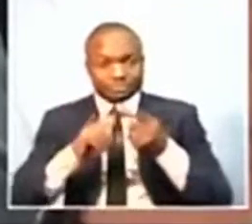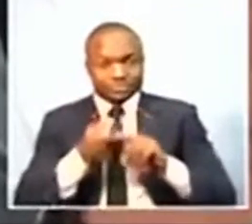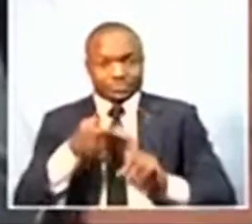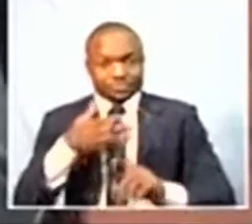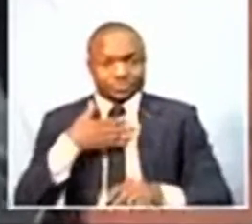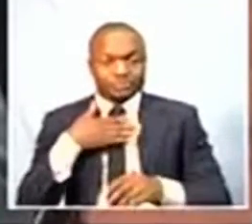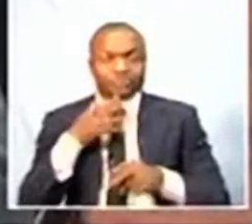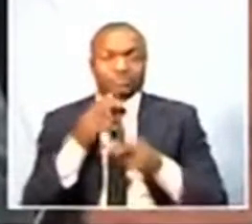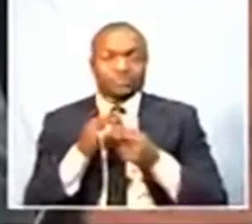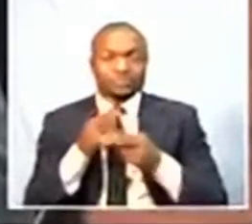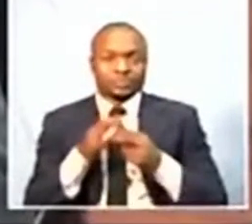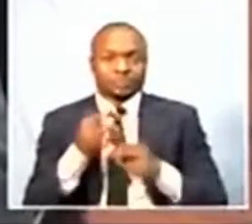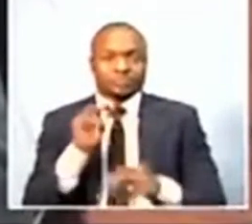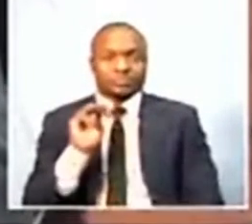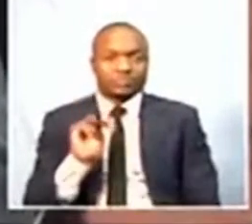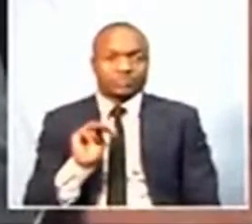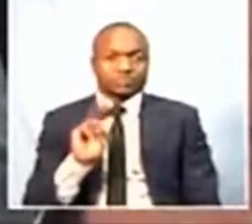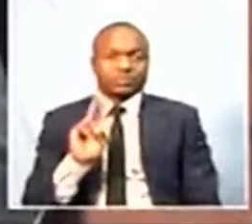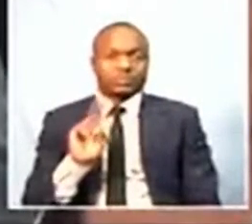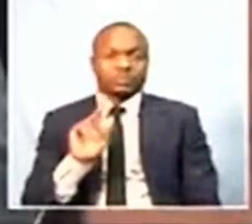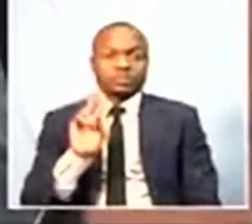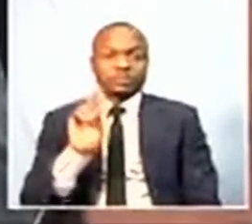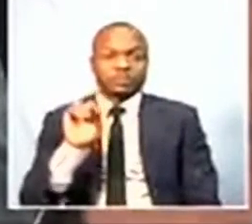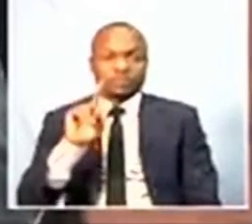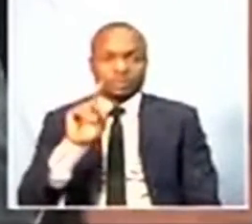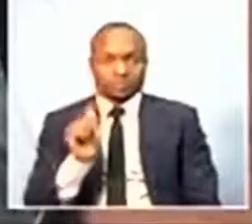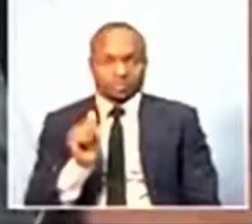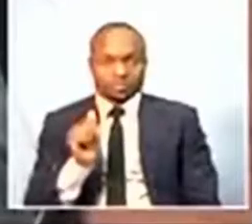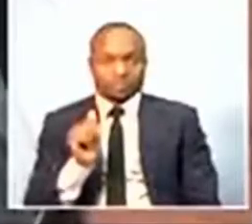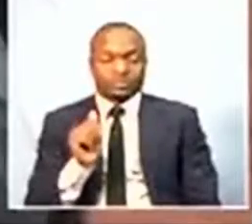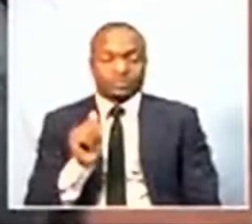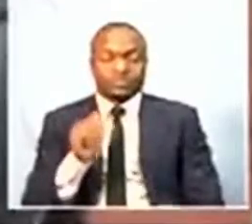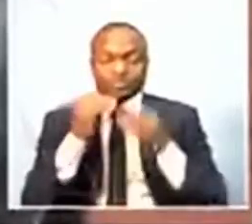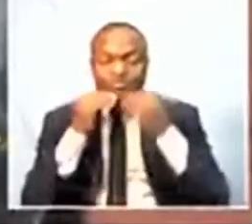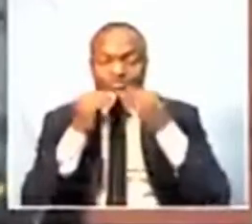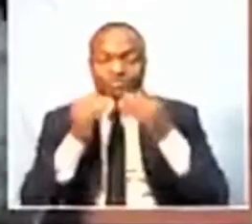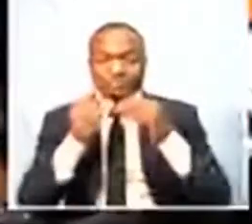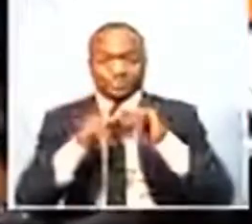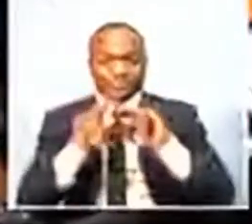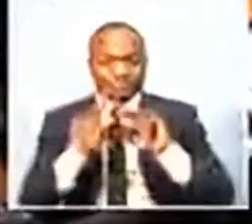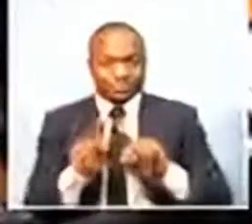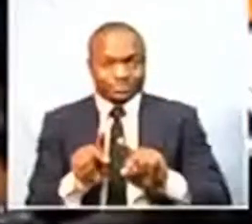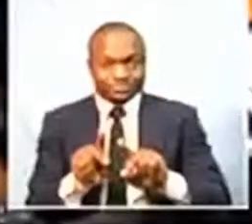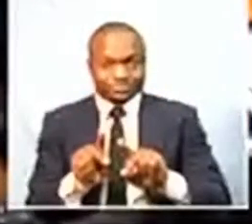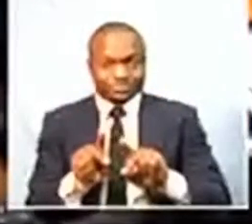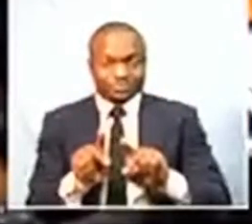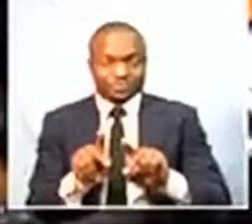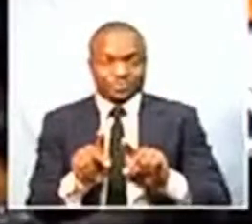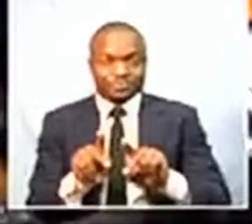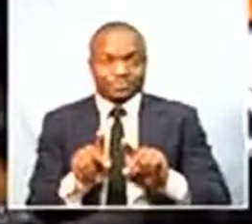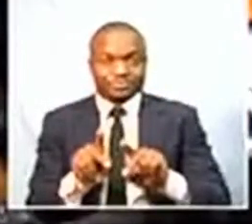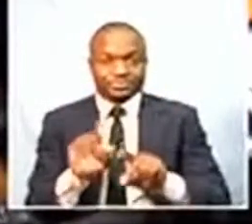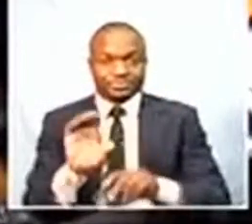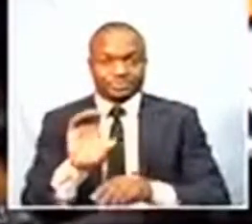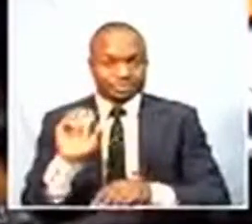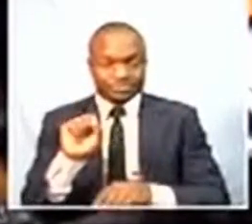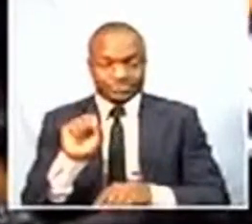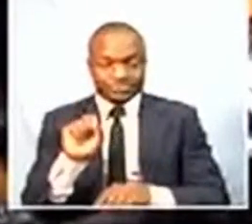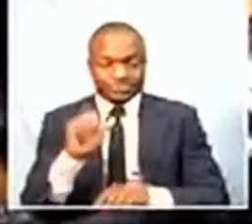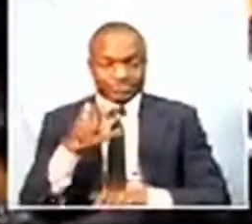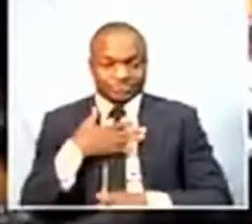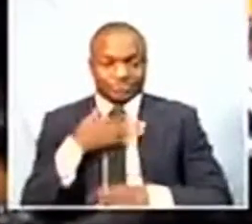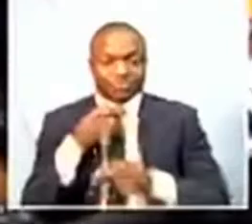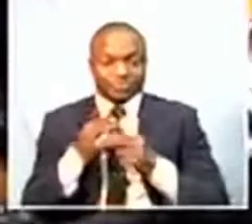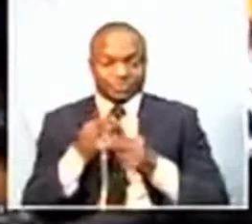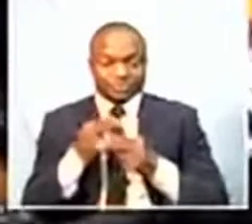is Mulunda Darius, Member of Parliament for Siavonga constituency. Thank you, Chairperson. Thank you. CS, my name is